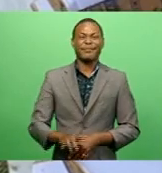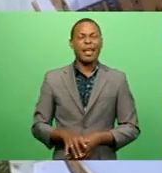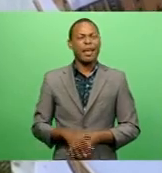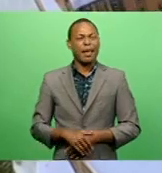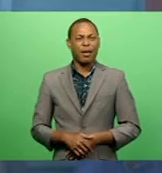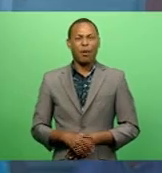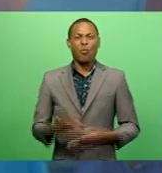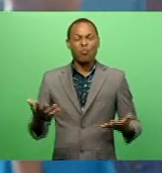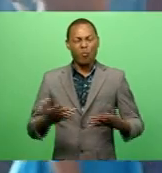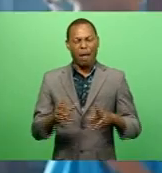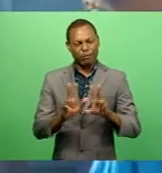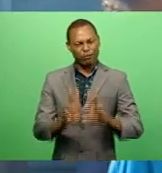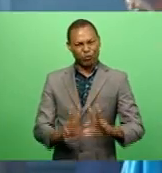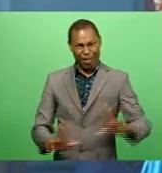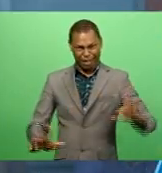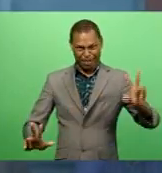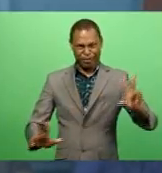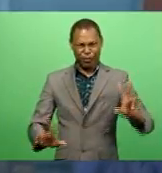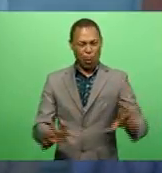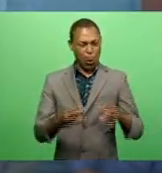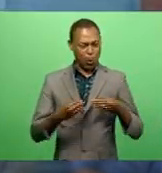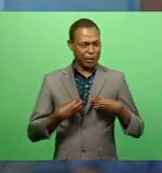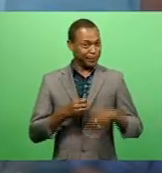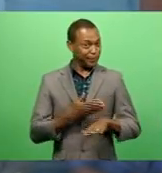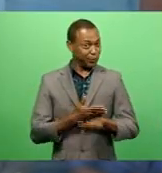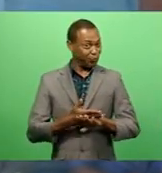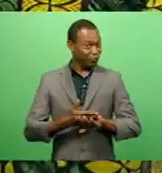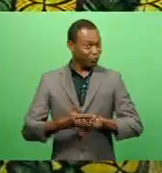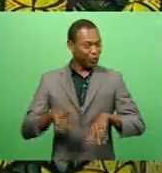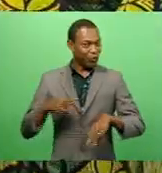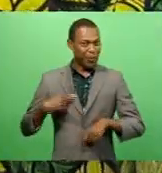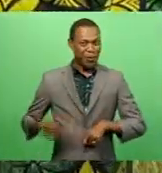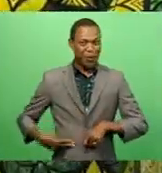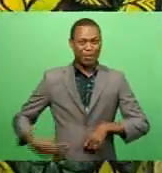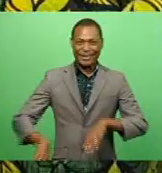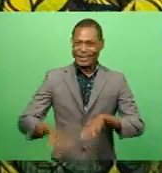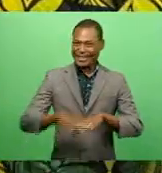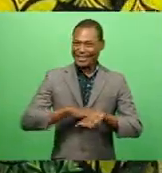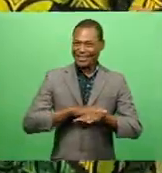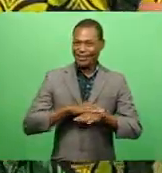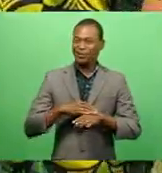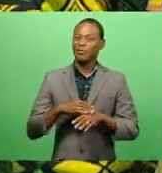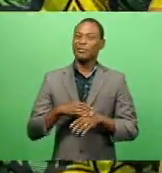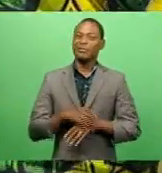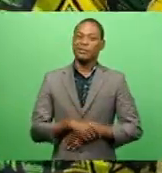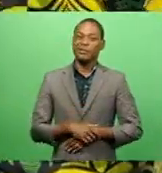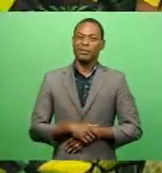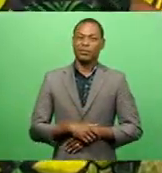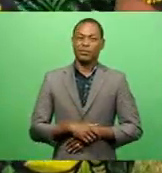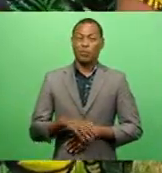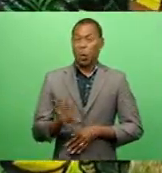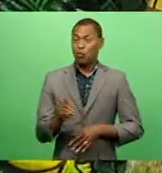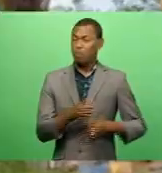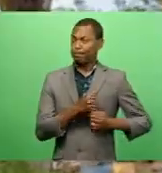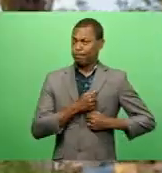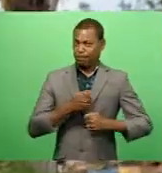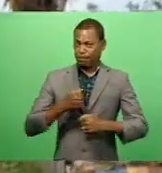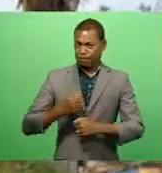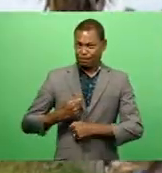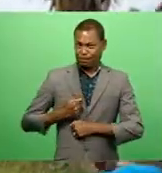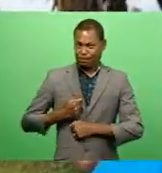in Vanuatu received new uniforms and a pair of school sandals from the Republic of Fiji Military Forces.